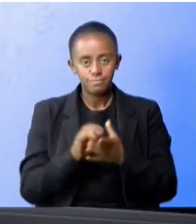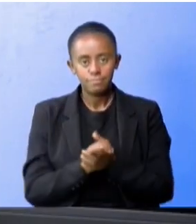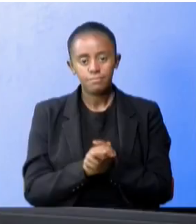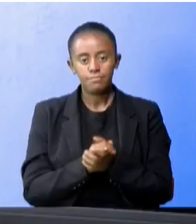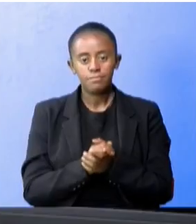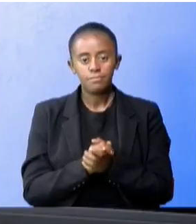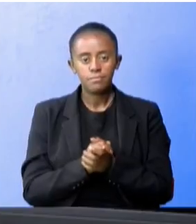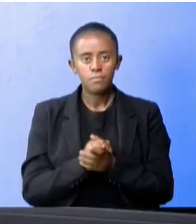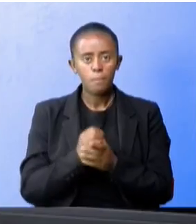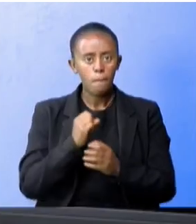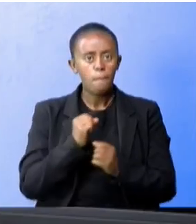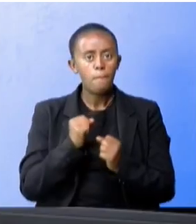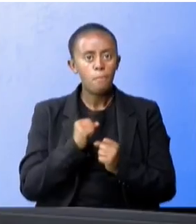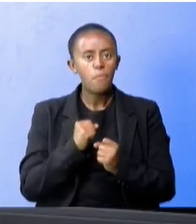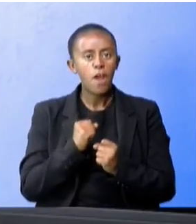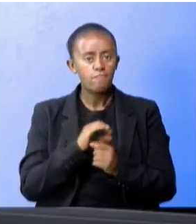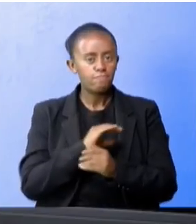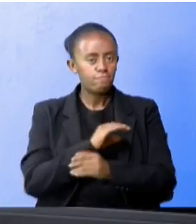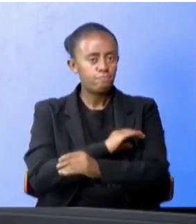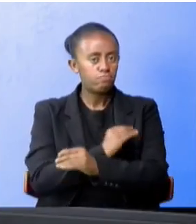brave,